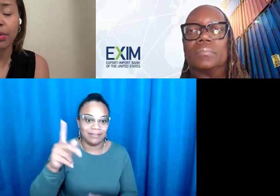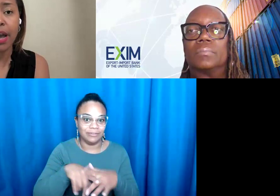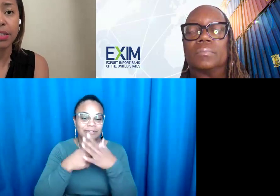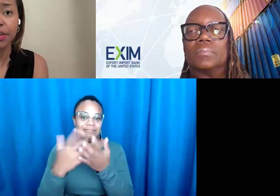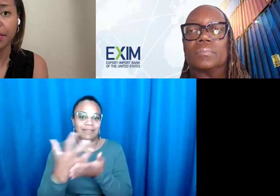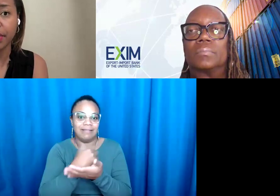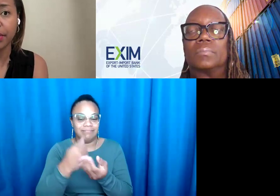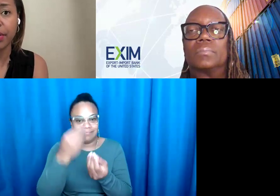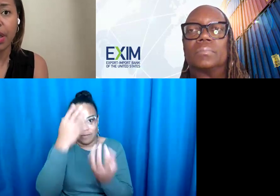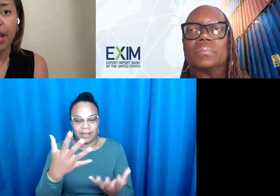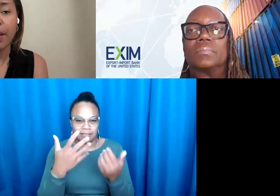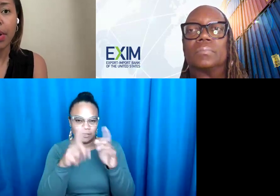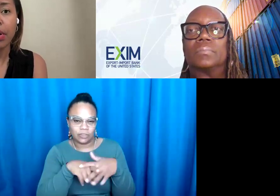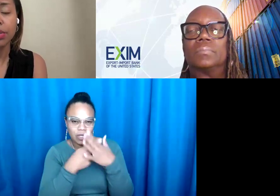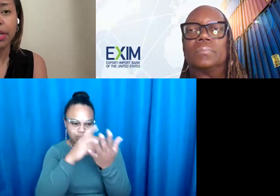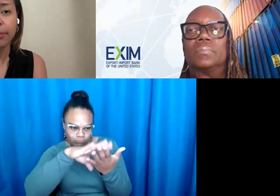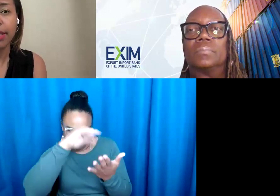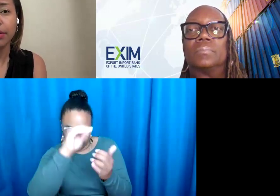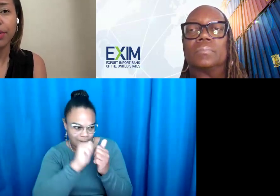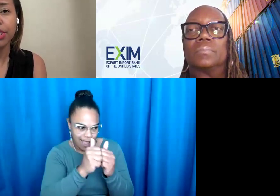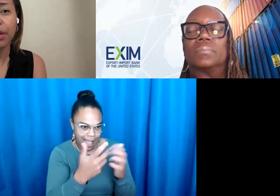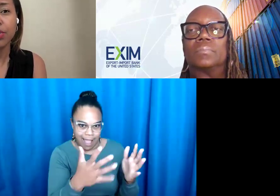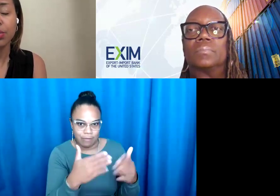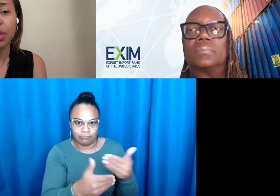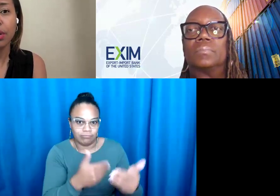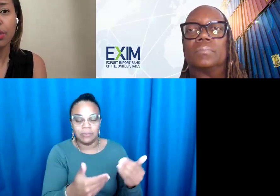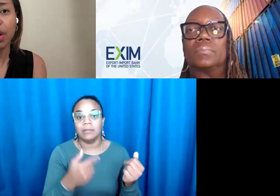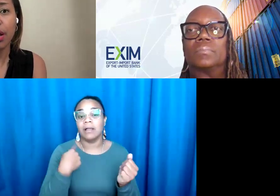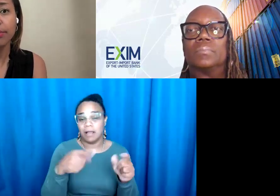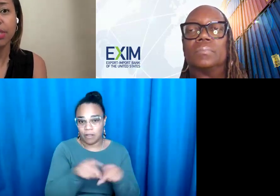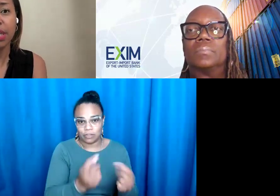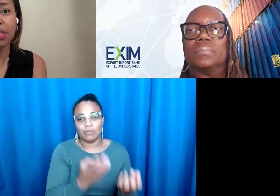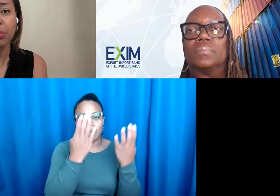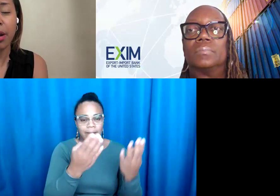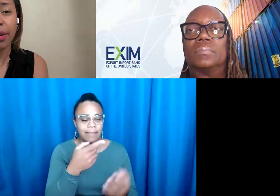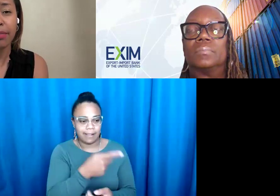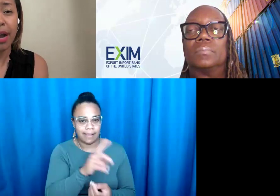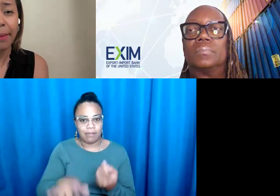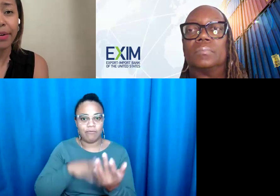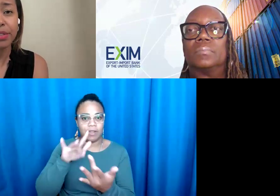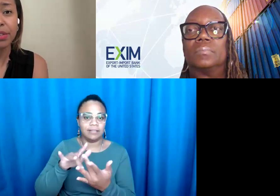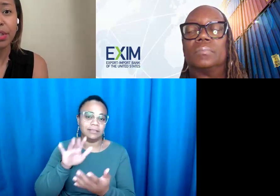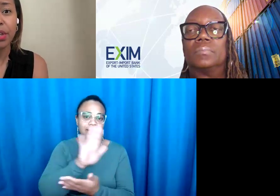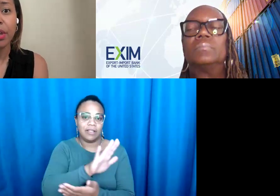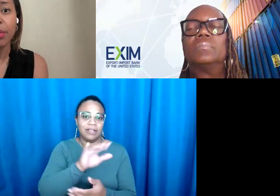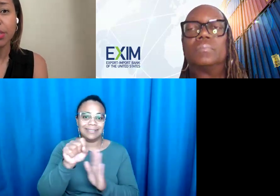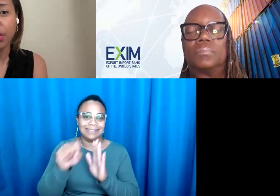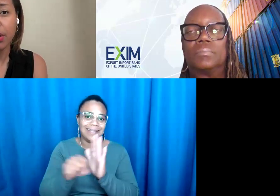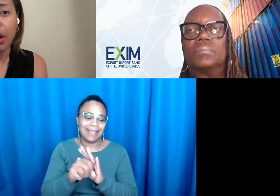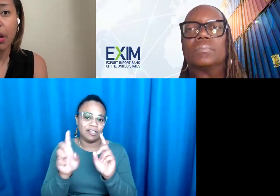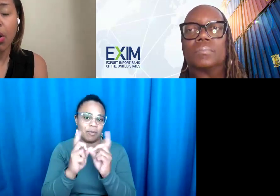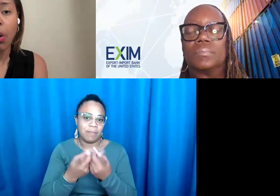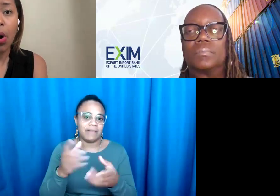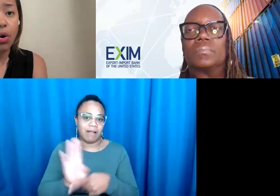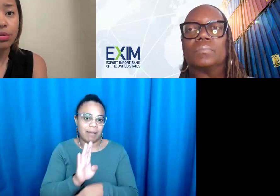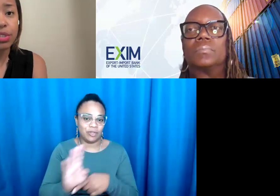and figuring out how to start there. I would also recommend that they reach out to their state's Department of Commerce,